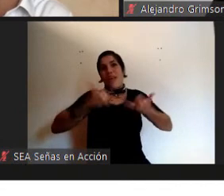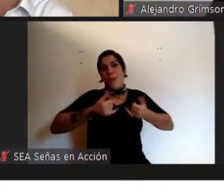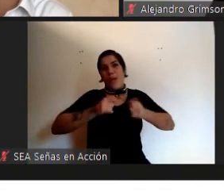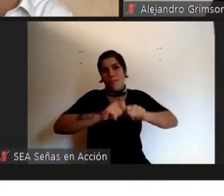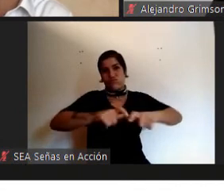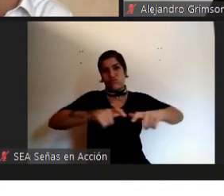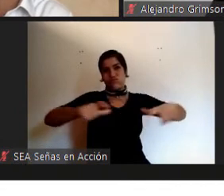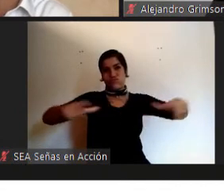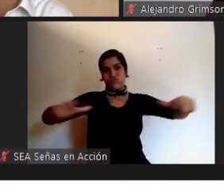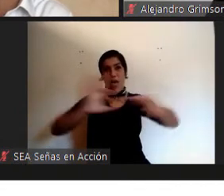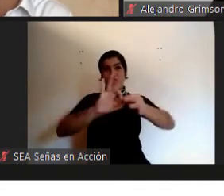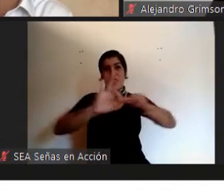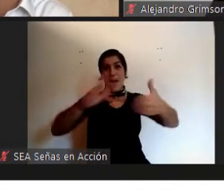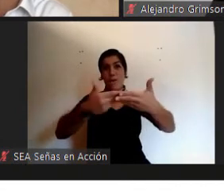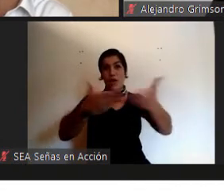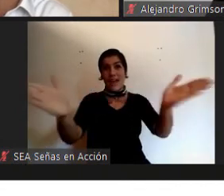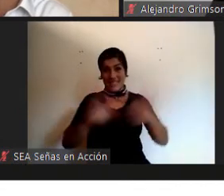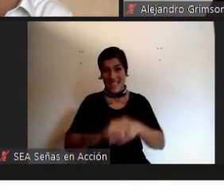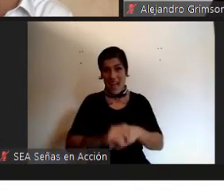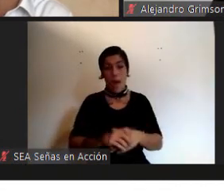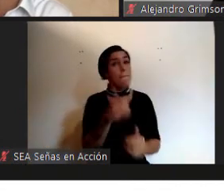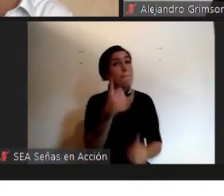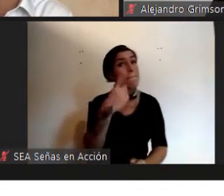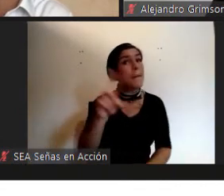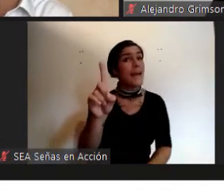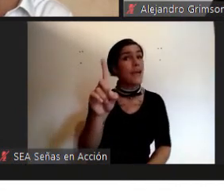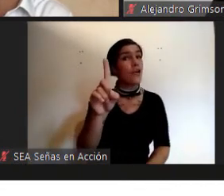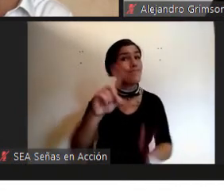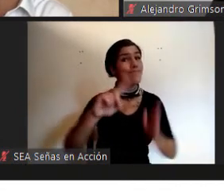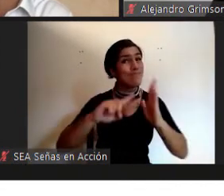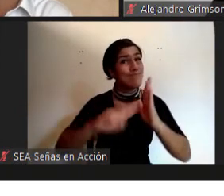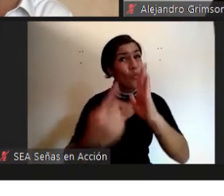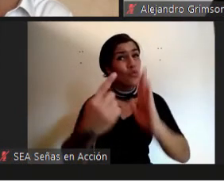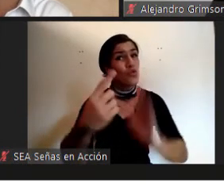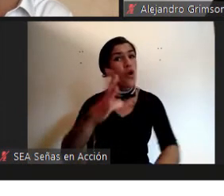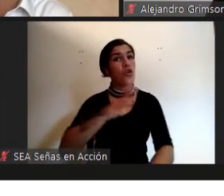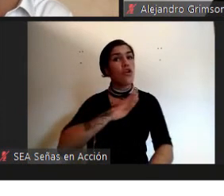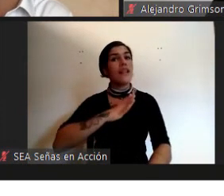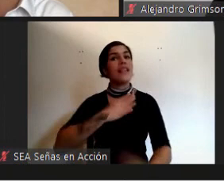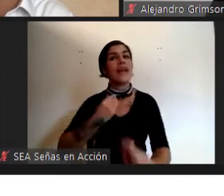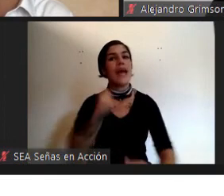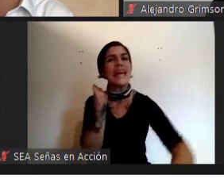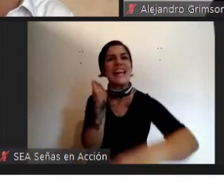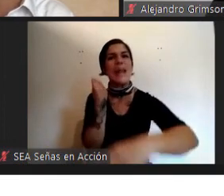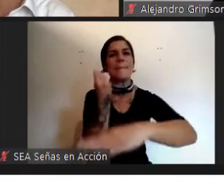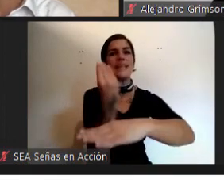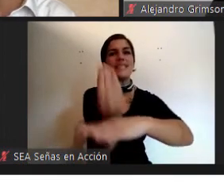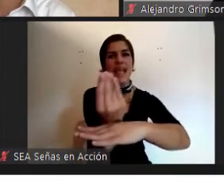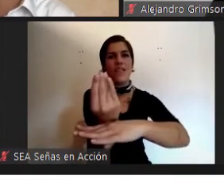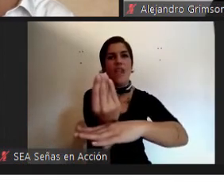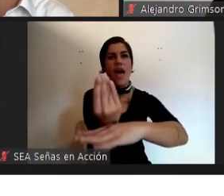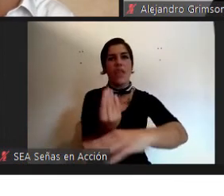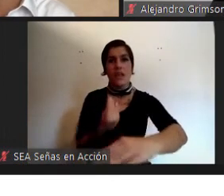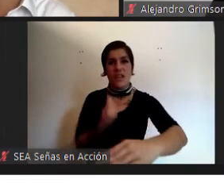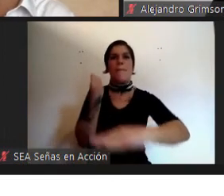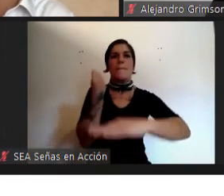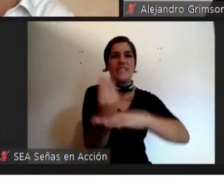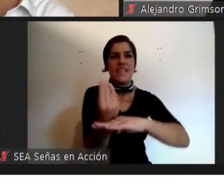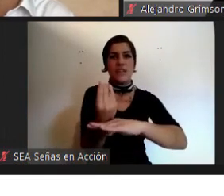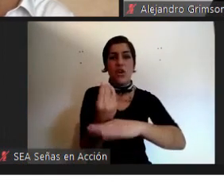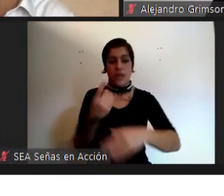now talk about how important representation is all about, that is, how we should